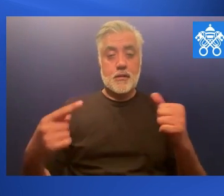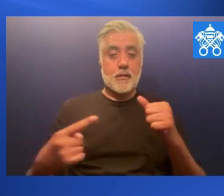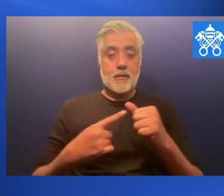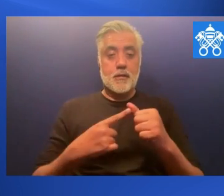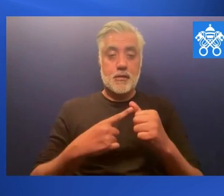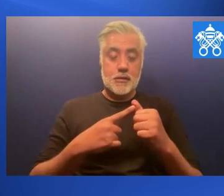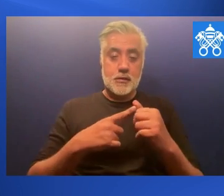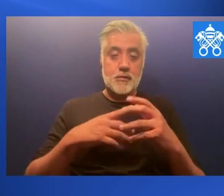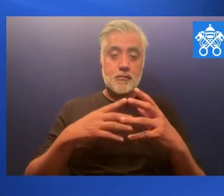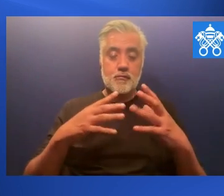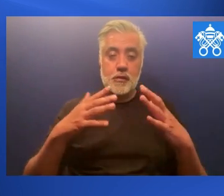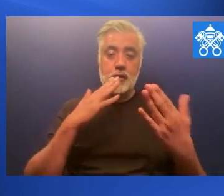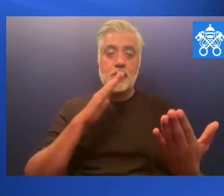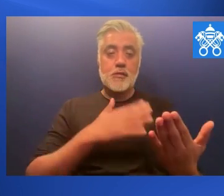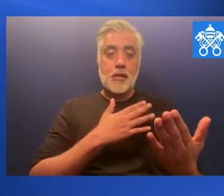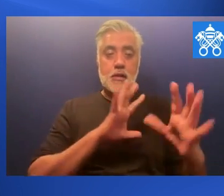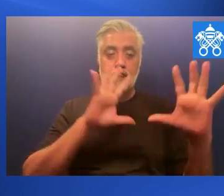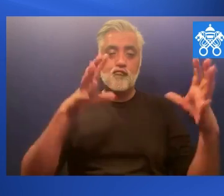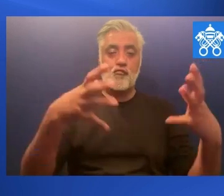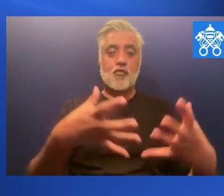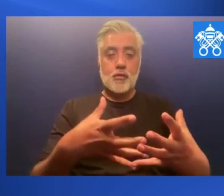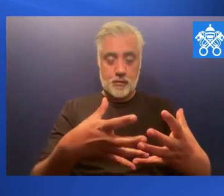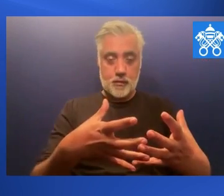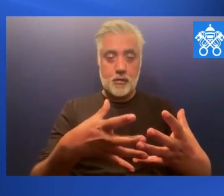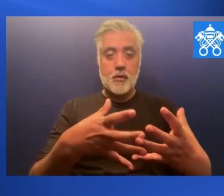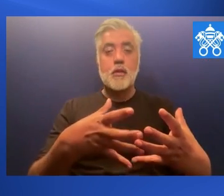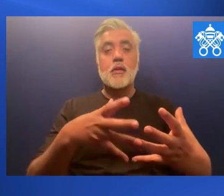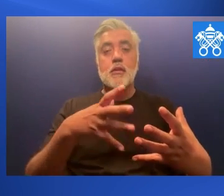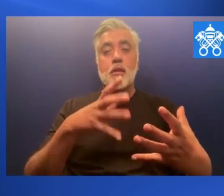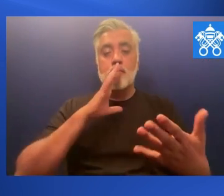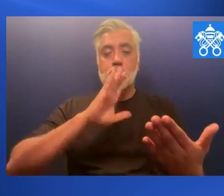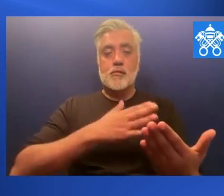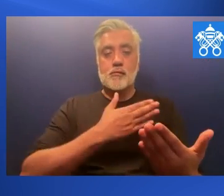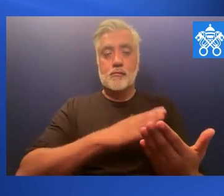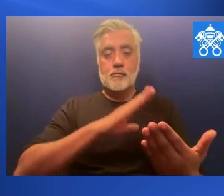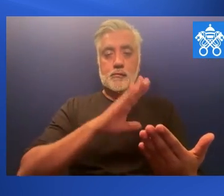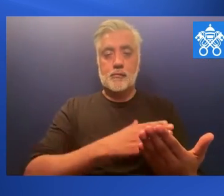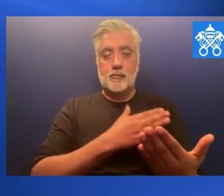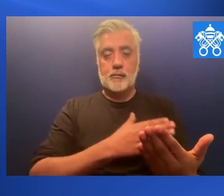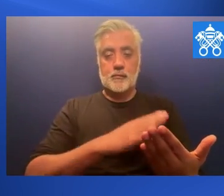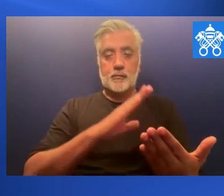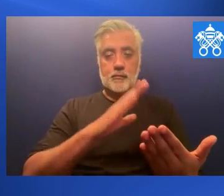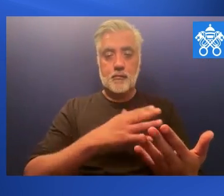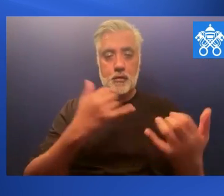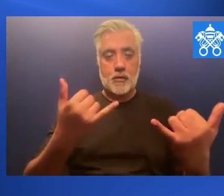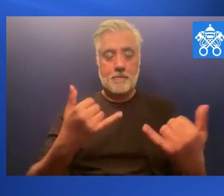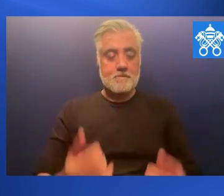And at the conclusion of these first Vespers, the chant of the Marian Antiphon, the